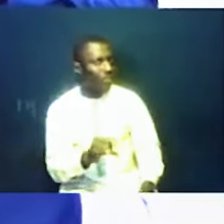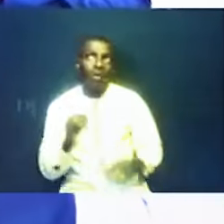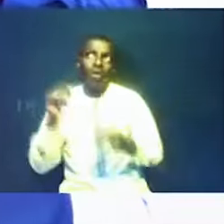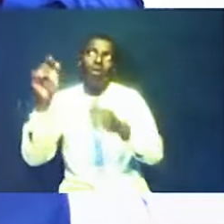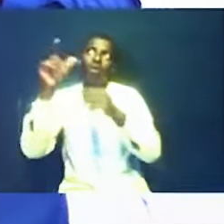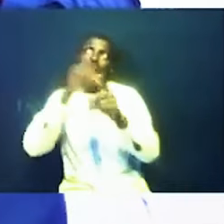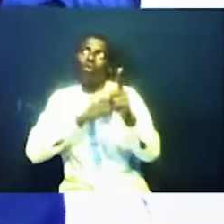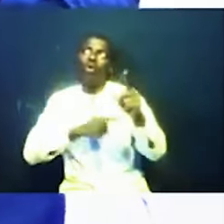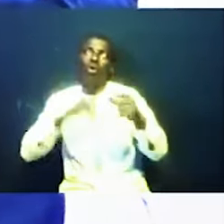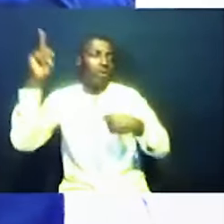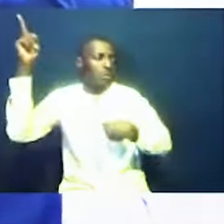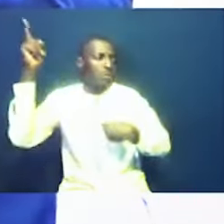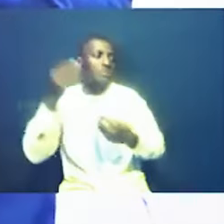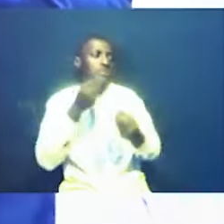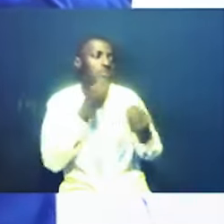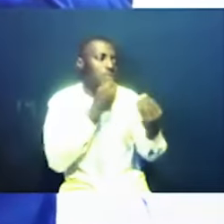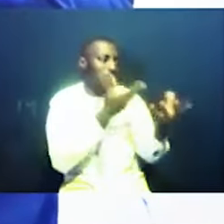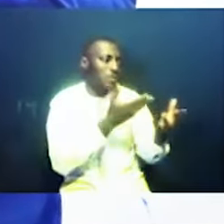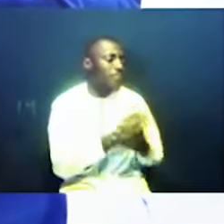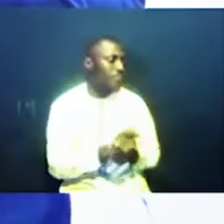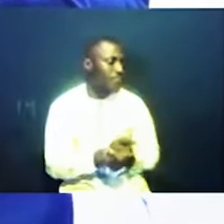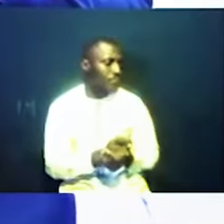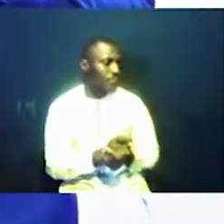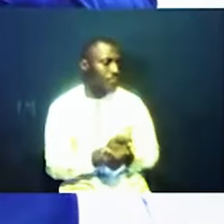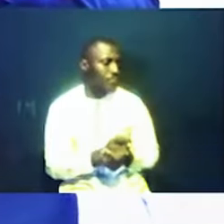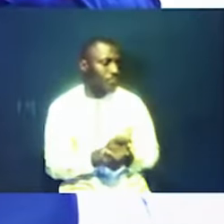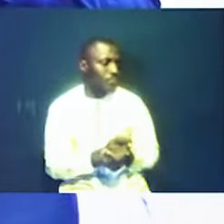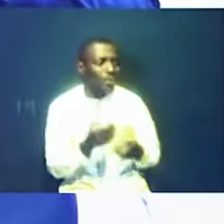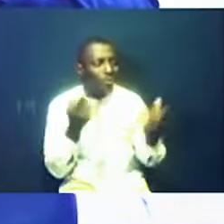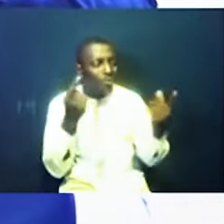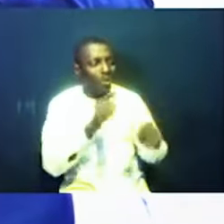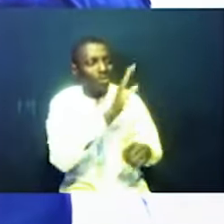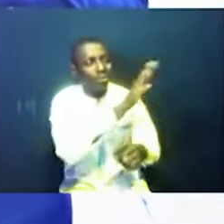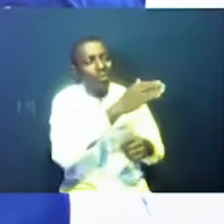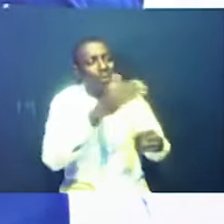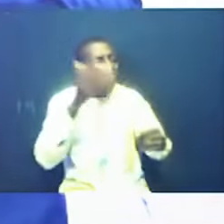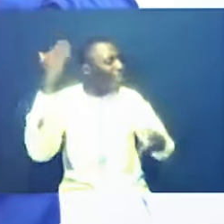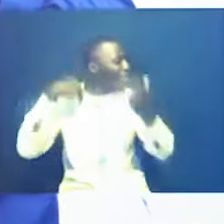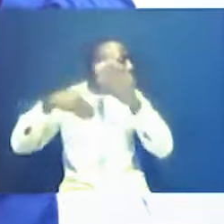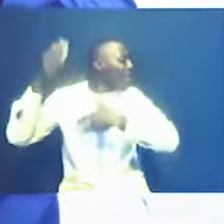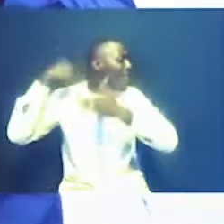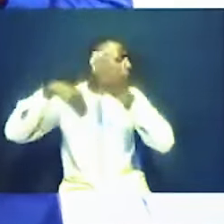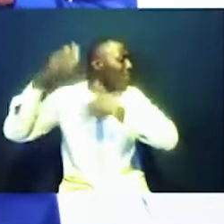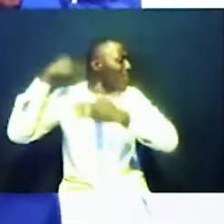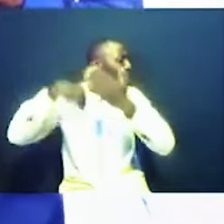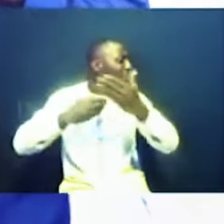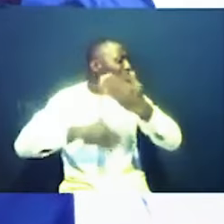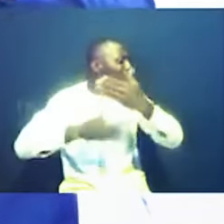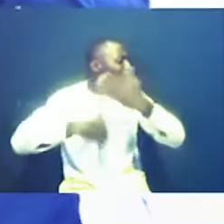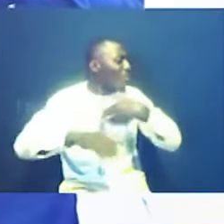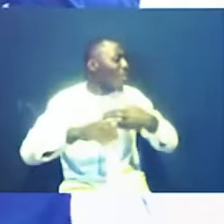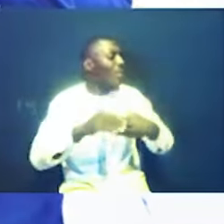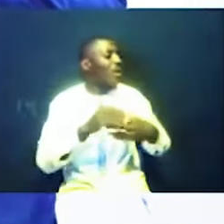to your ancestors' family when they were in Egypt under